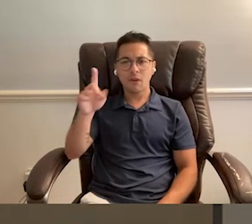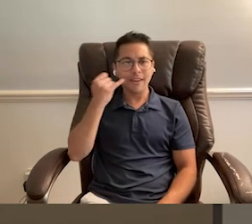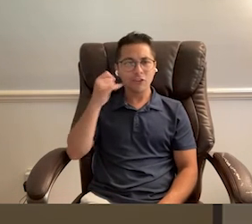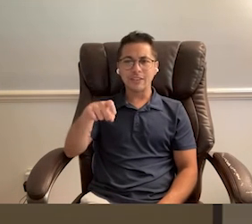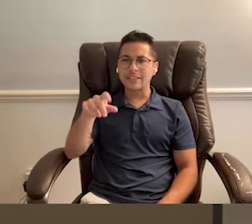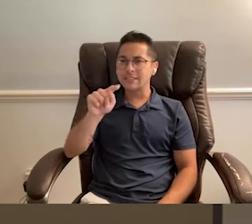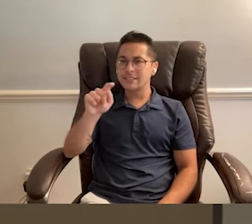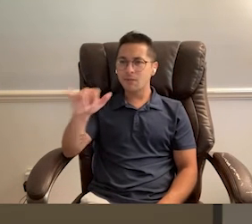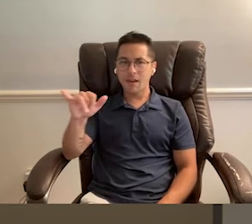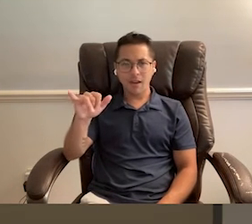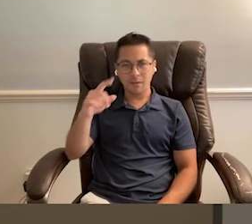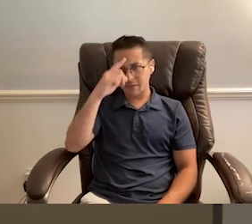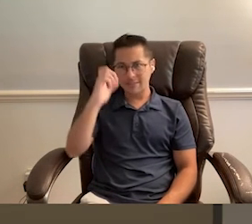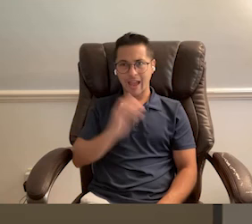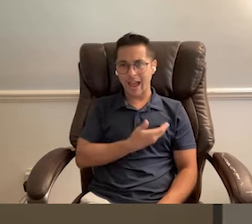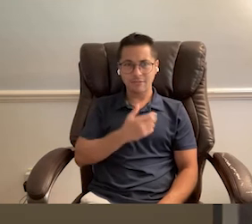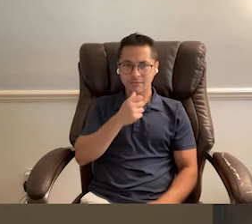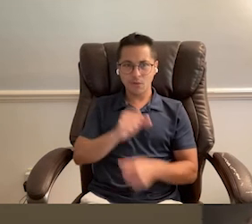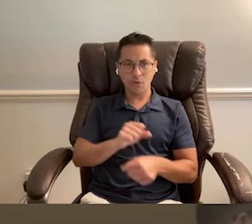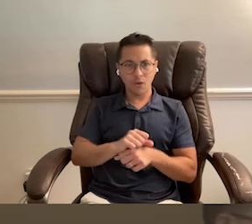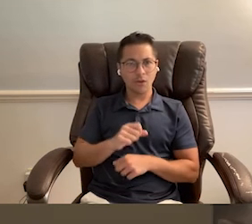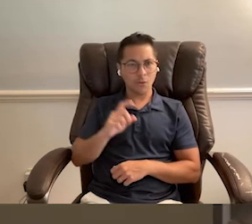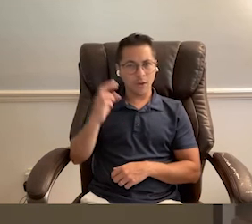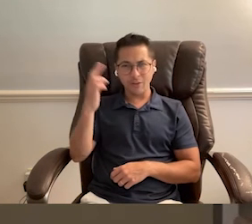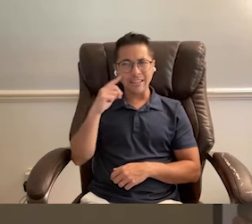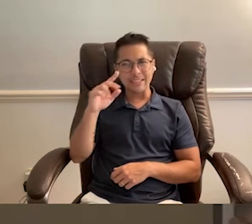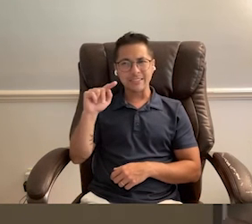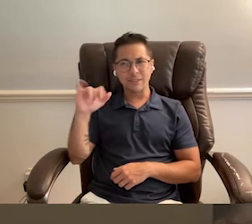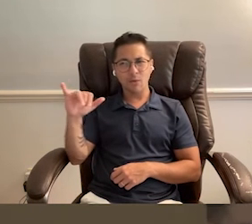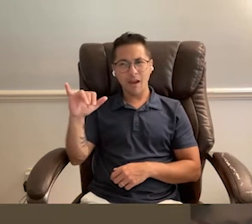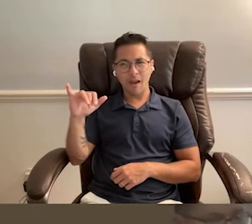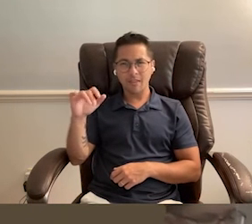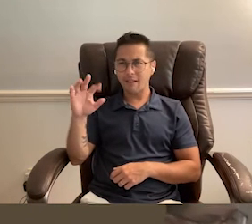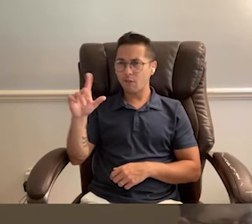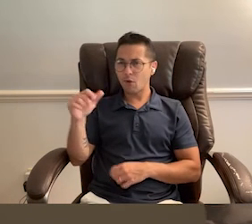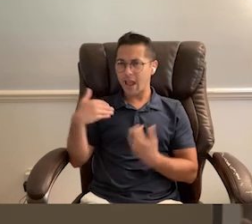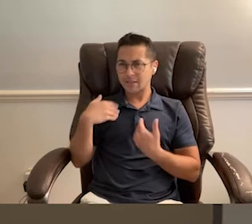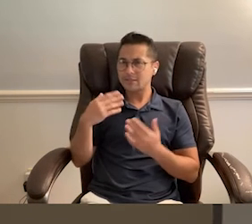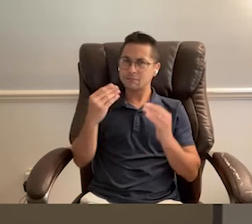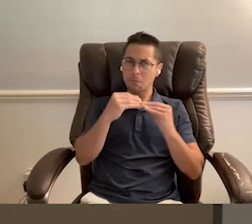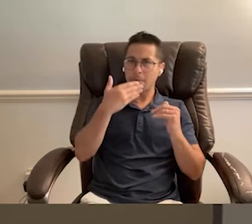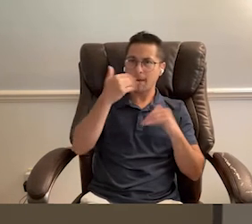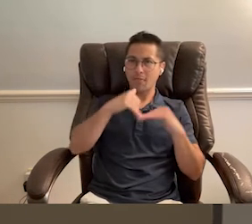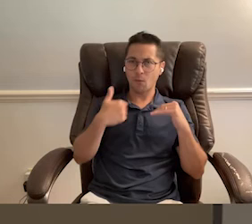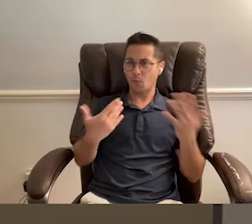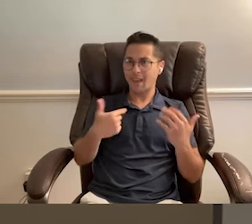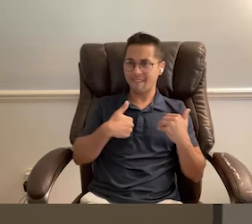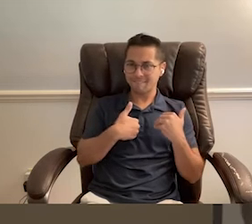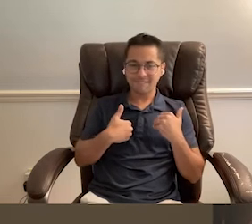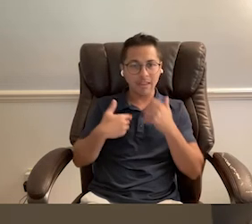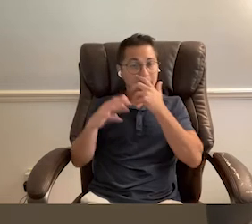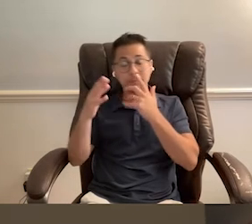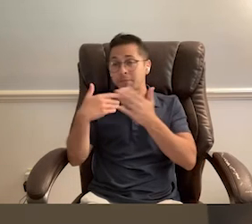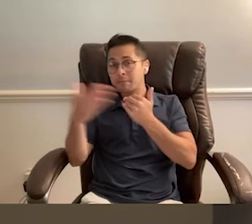ours is no longer, because we found out the TTY line that Florida has is much better than what we had. Anyway, so alieni.com, we